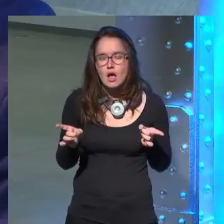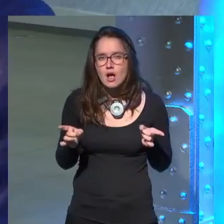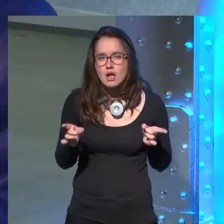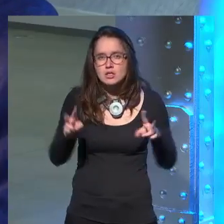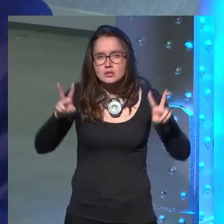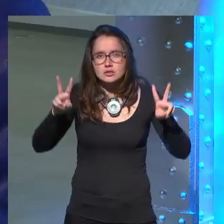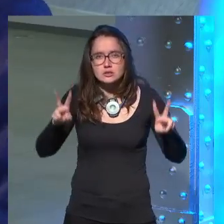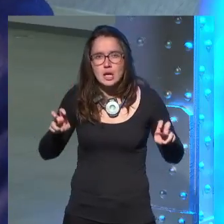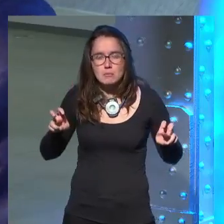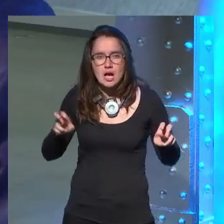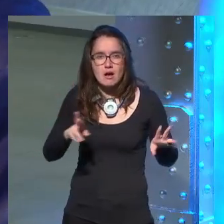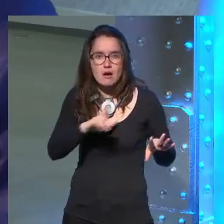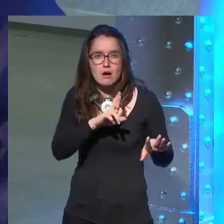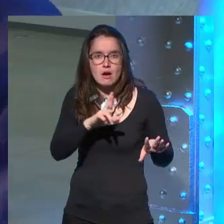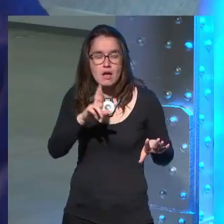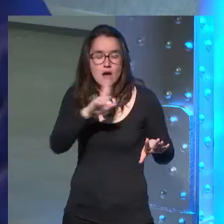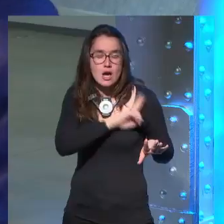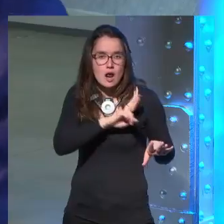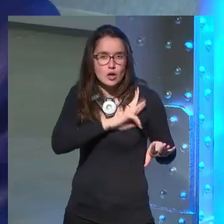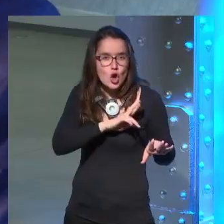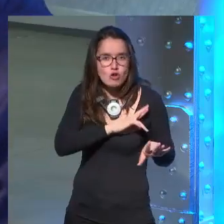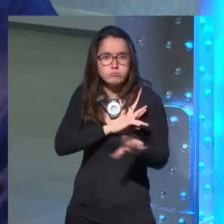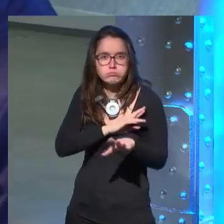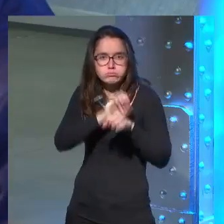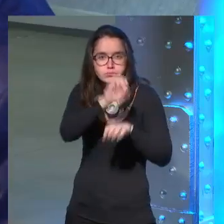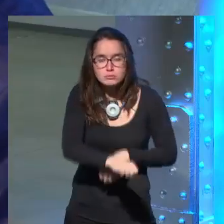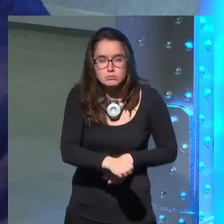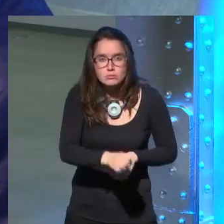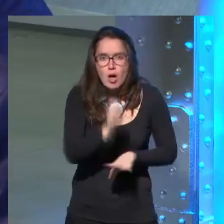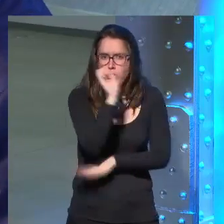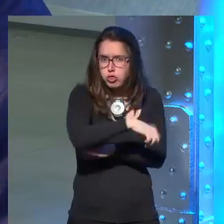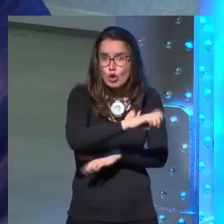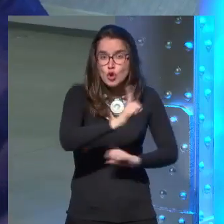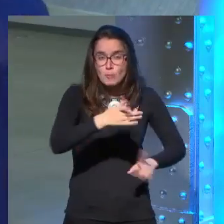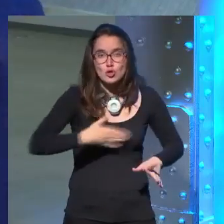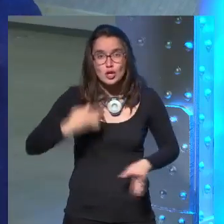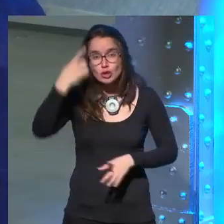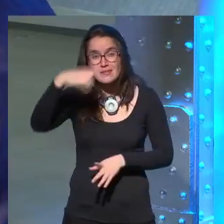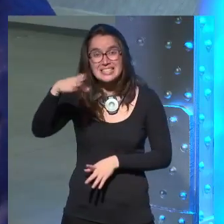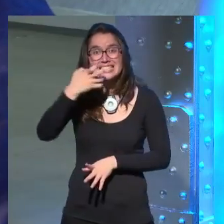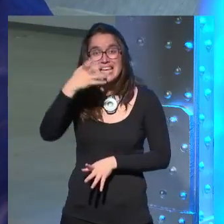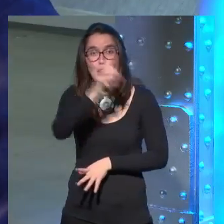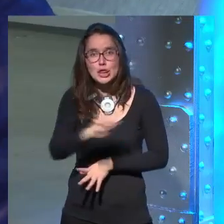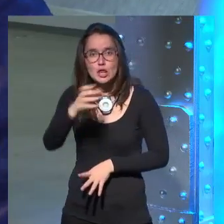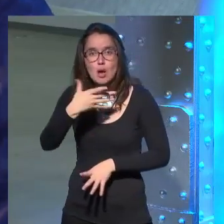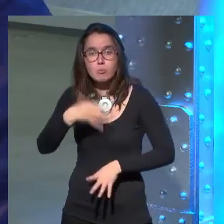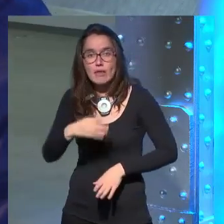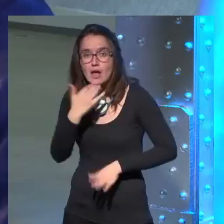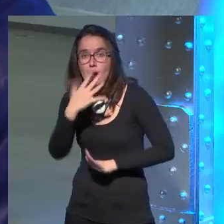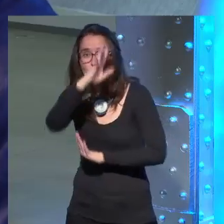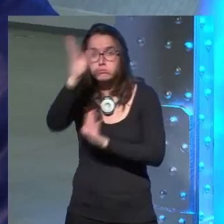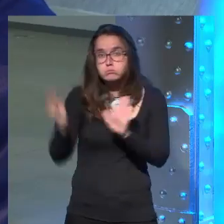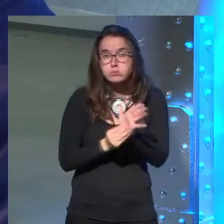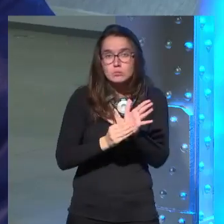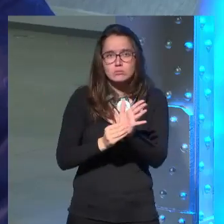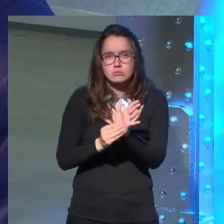has to say, but is there anything that science can usefully add to this debate about transcendence? Are there things that we can identify